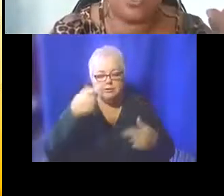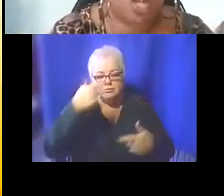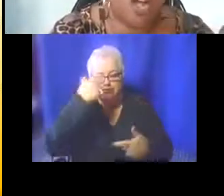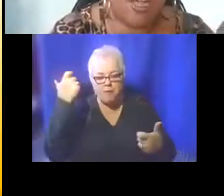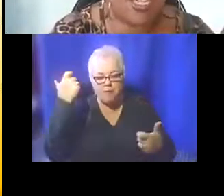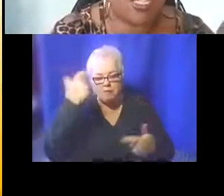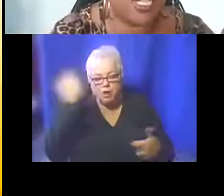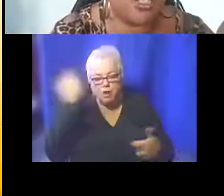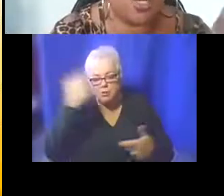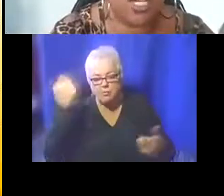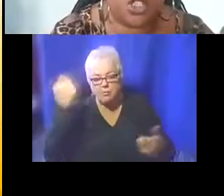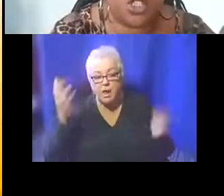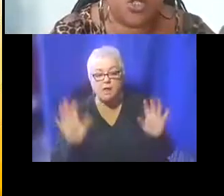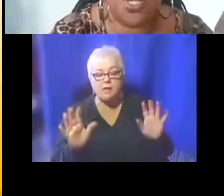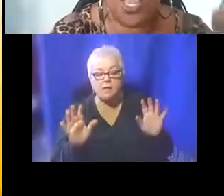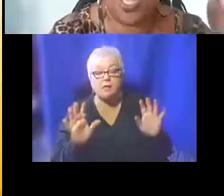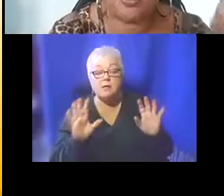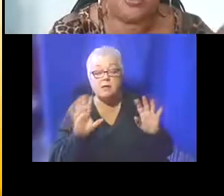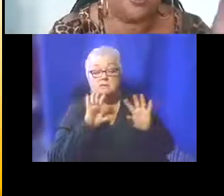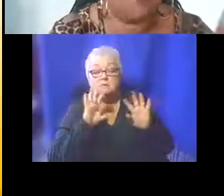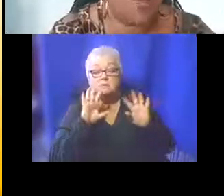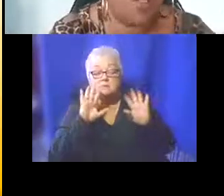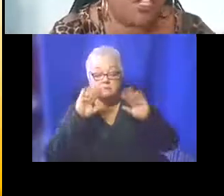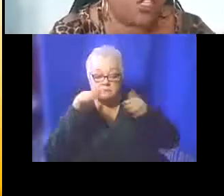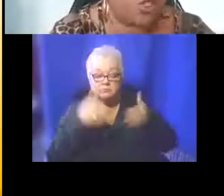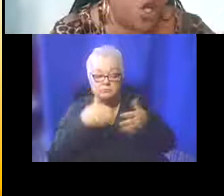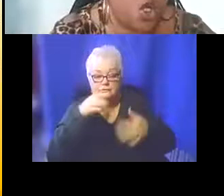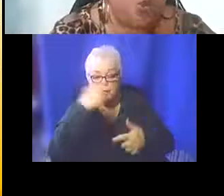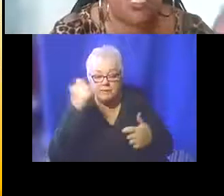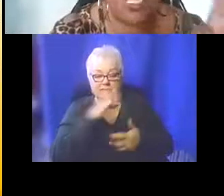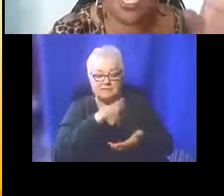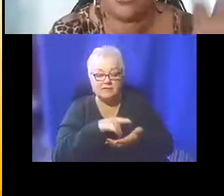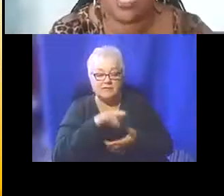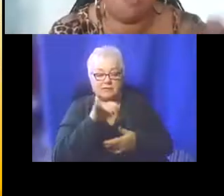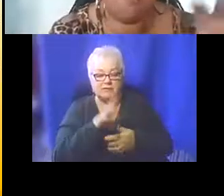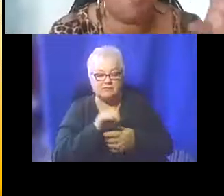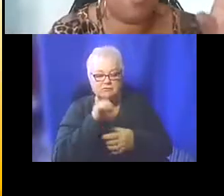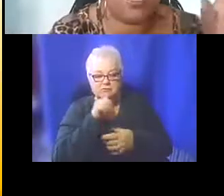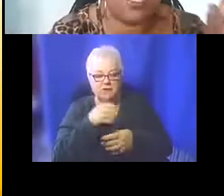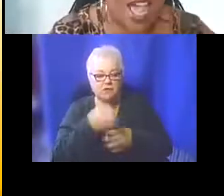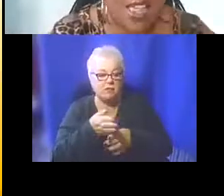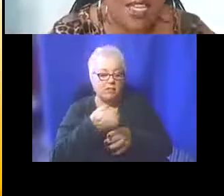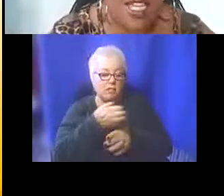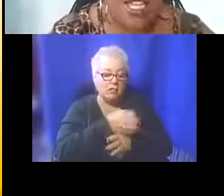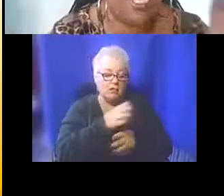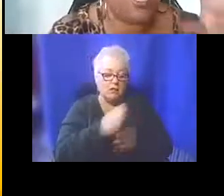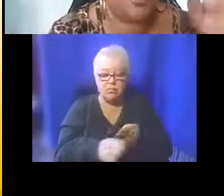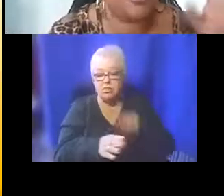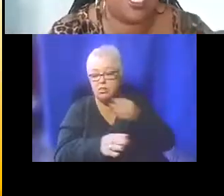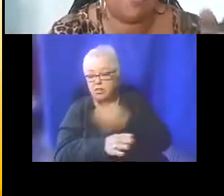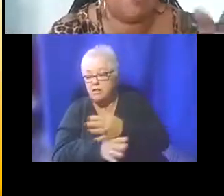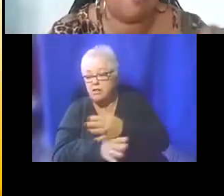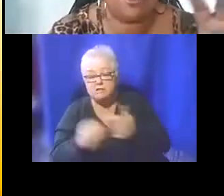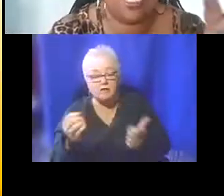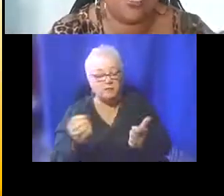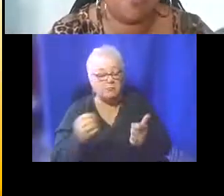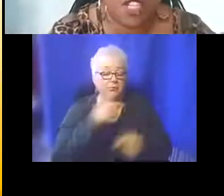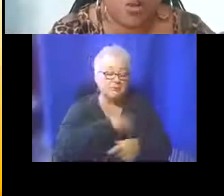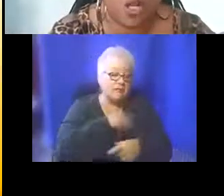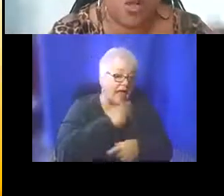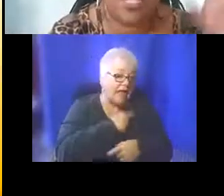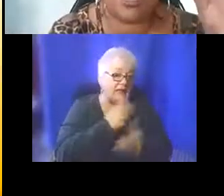puts this trauma as a central issue and doesn't fall into tropes. It's not about personality. It's not about them